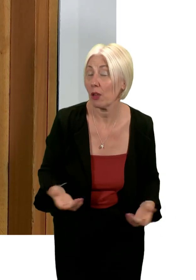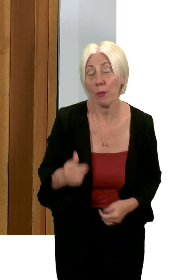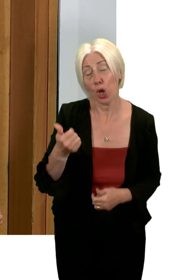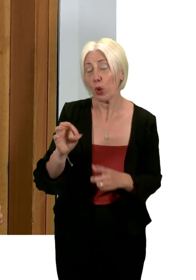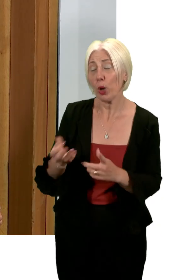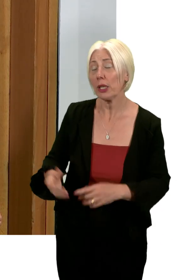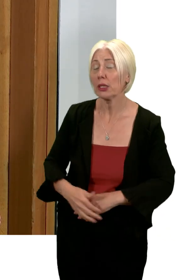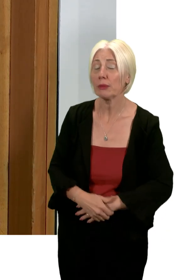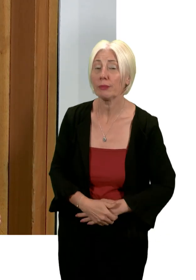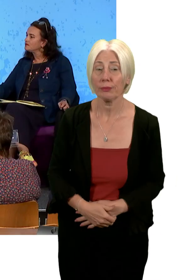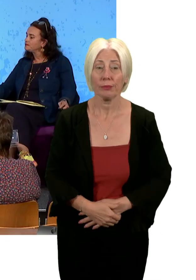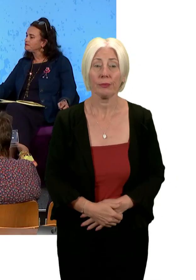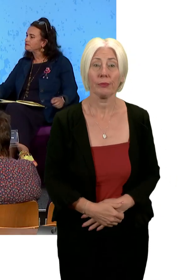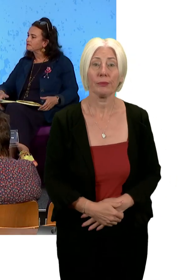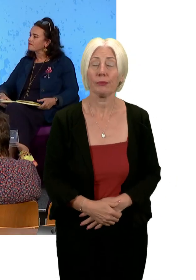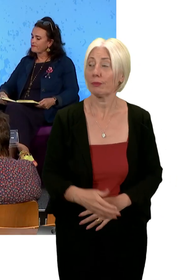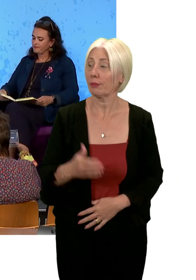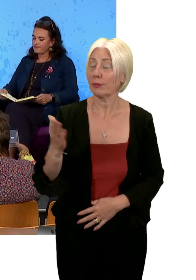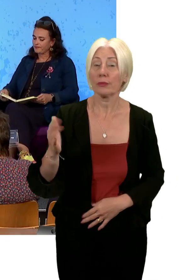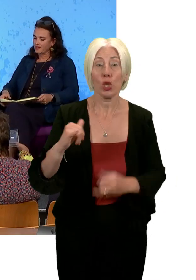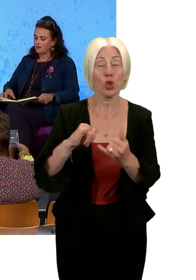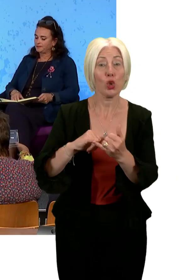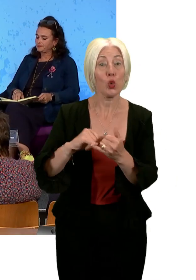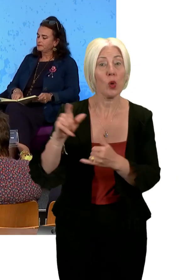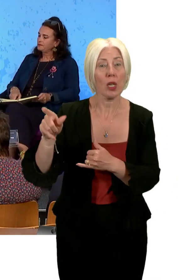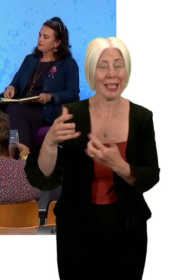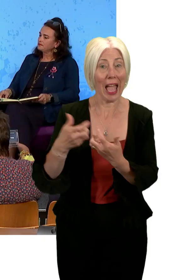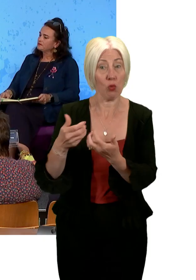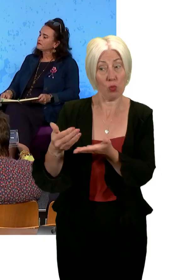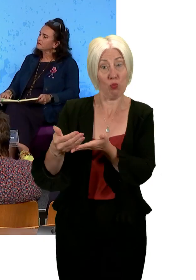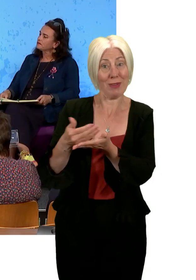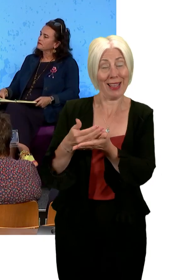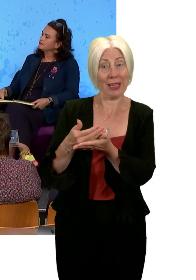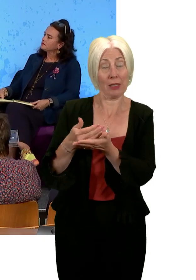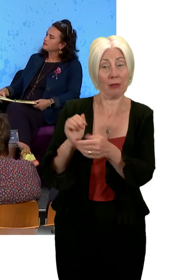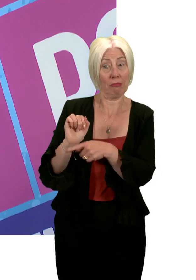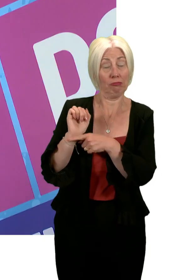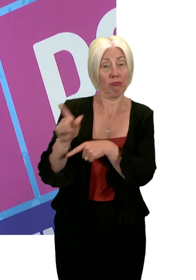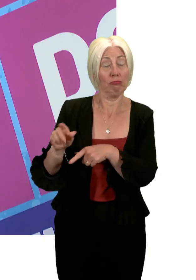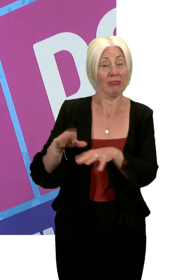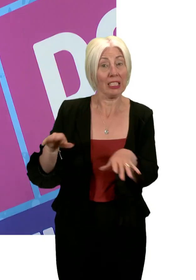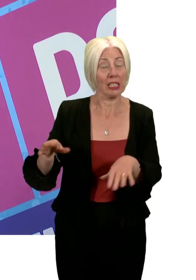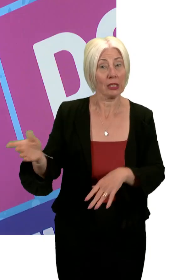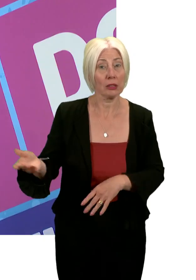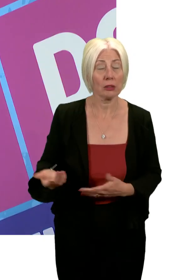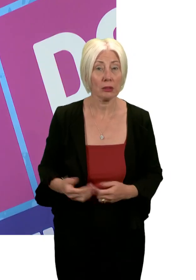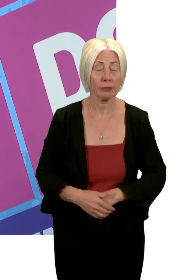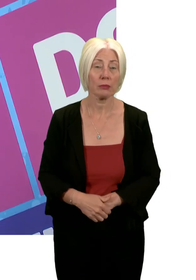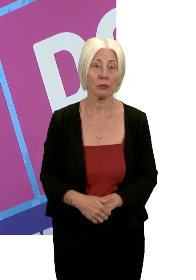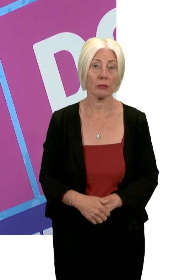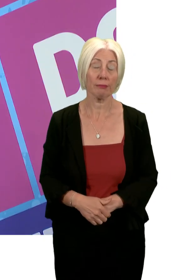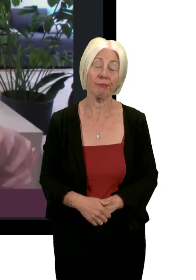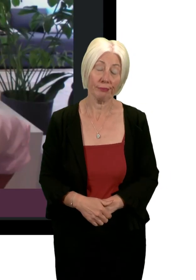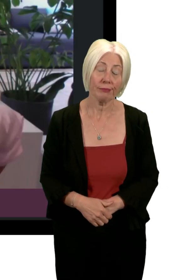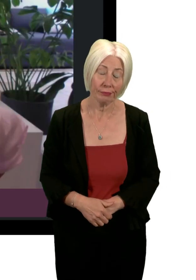thank you. Okay. Well, I'll come to you, Stuart, about how do we protect kids? What are the ways that we can do that?